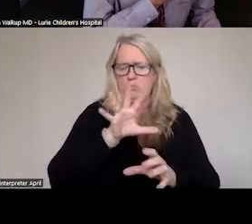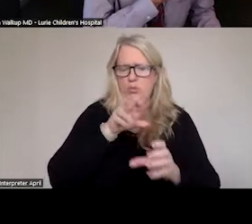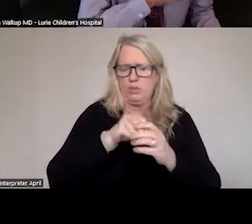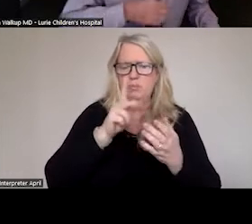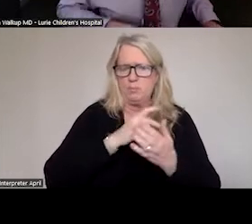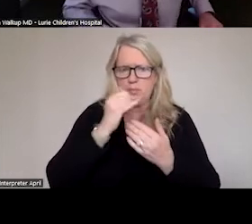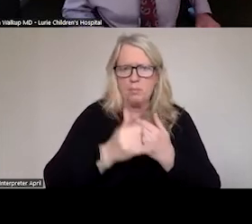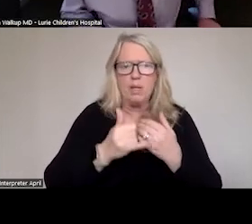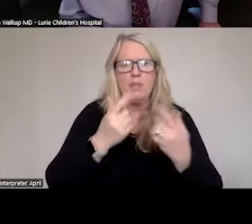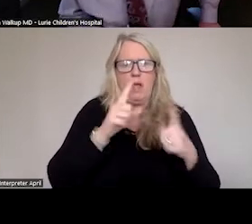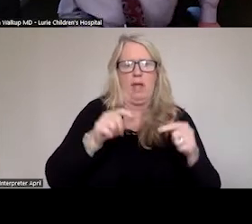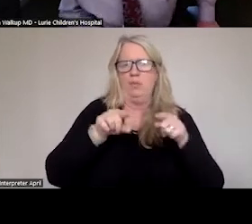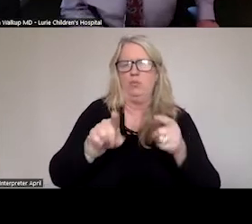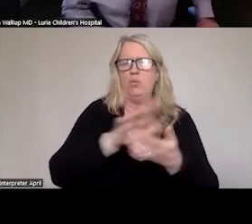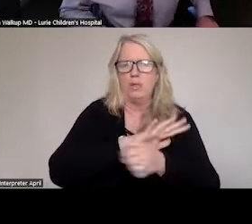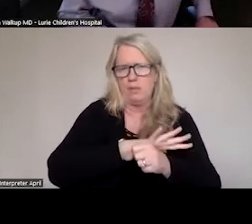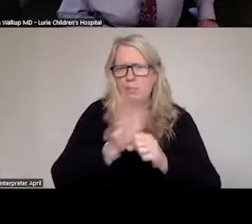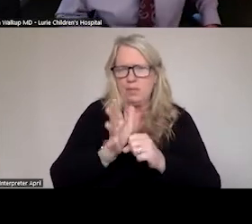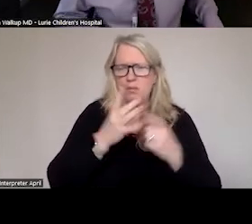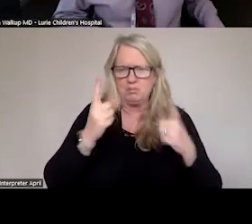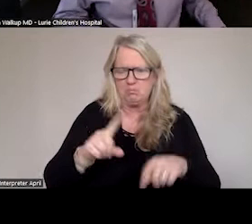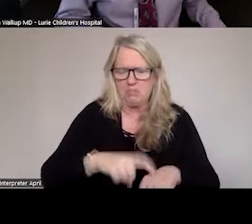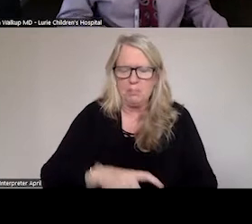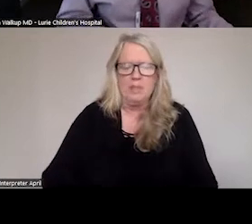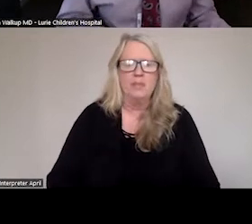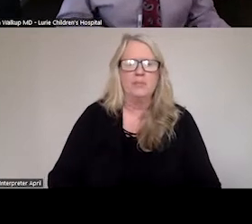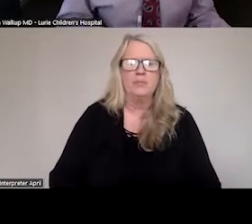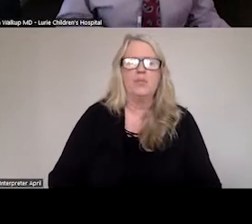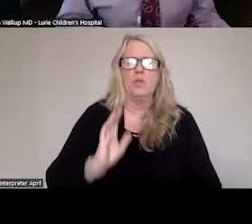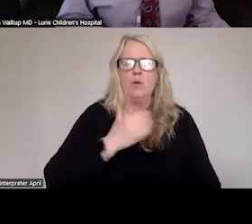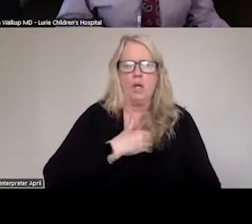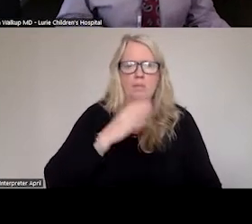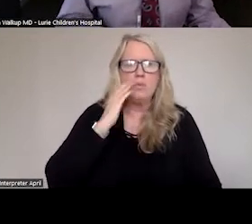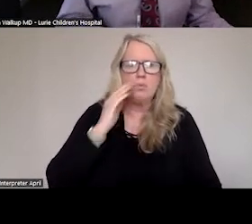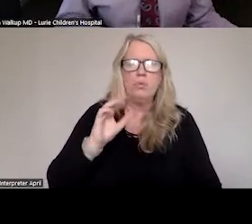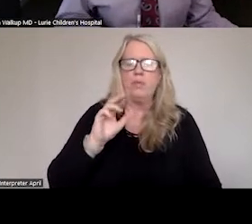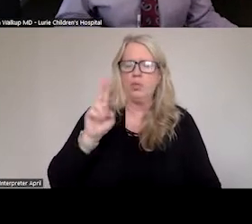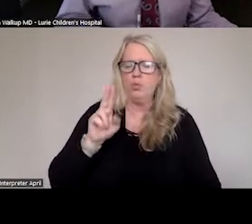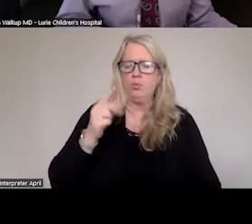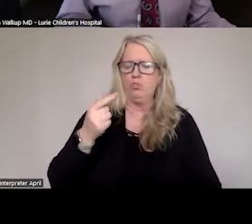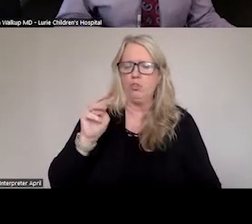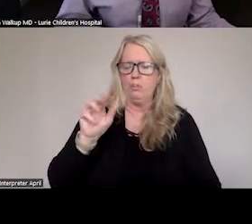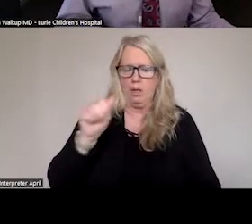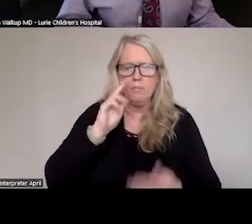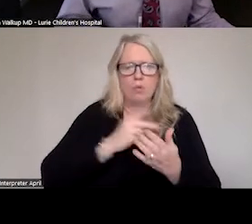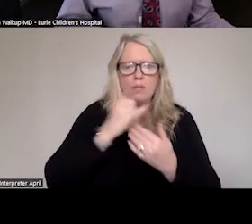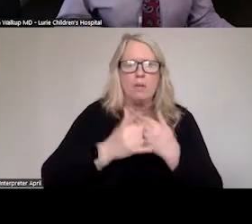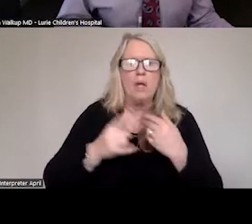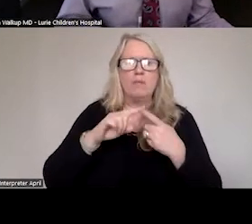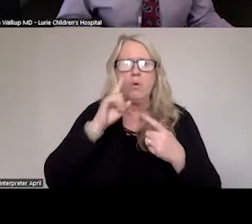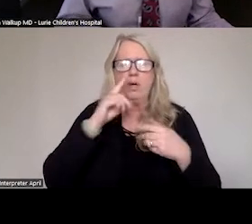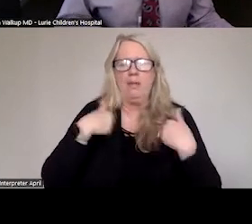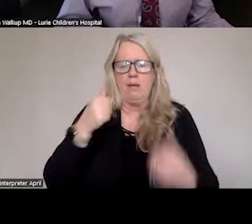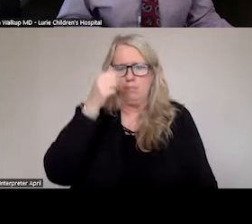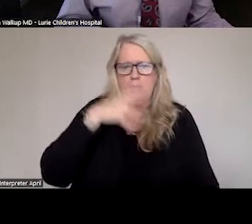throughout the pandemic. And it was through our Ujima project focused on young men of color.